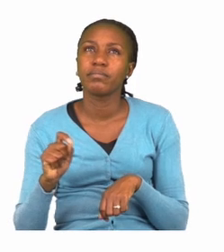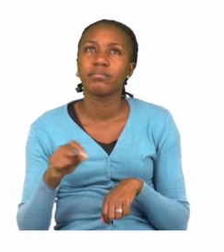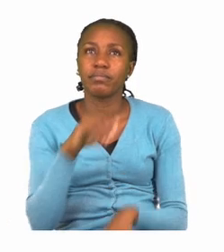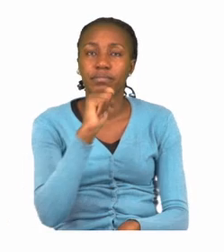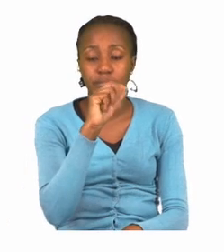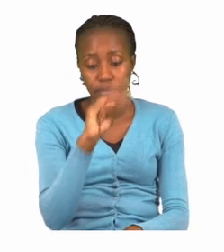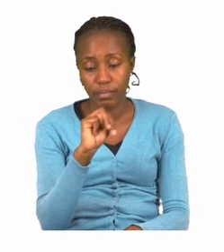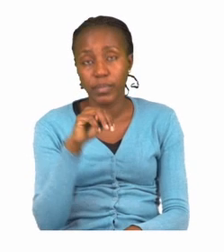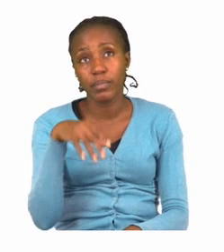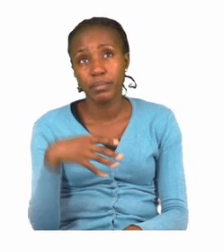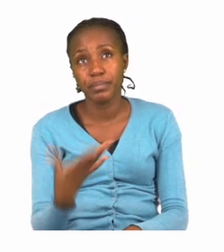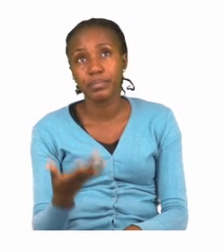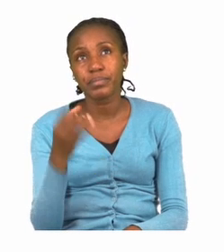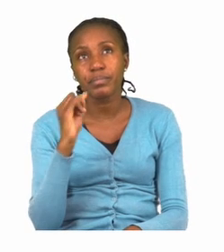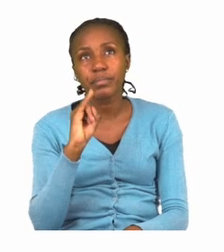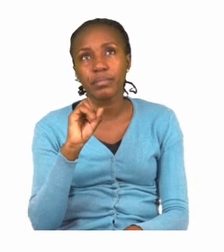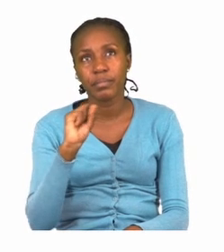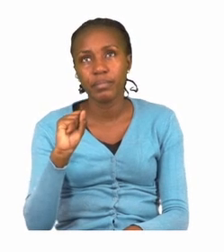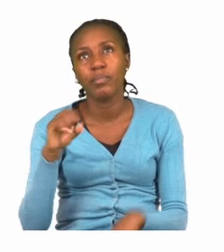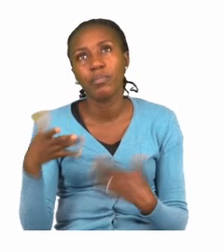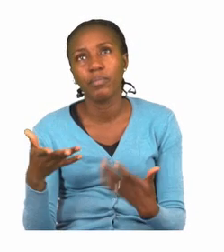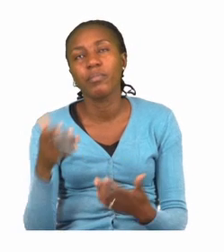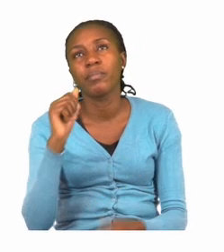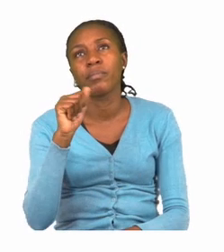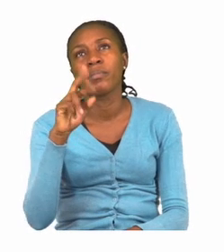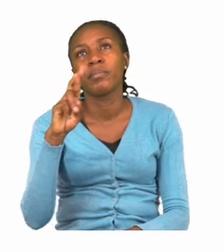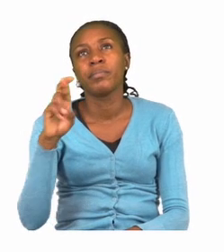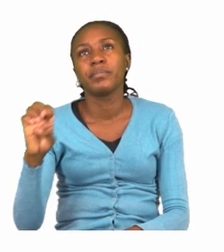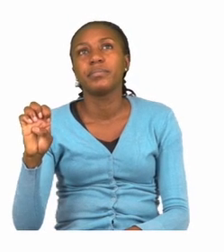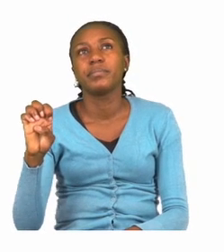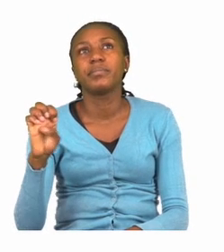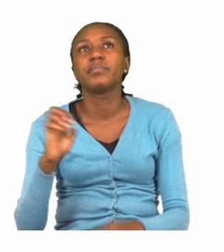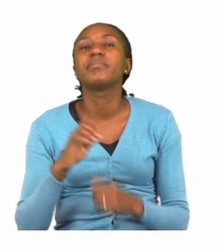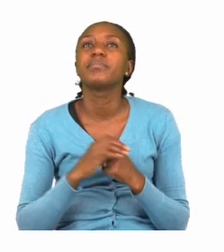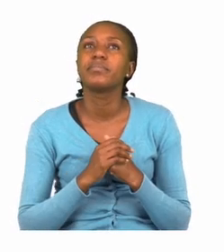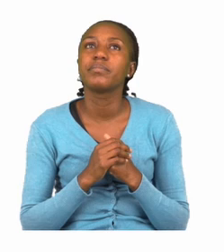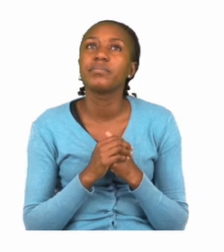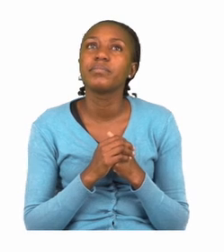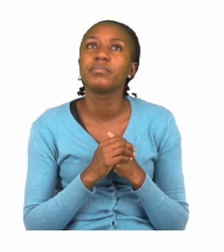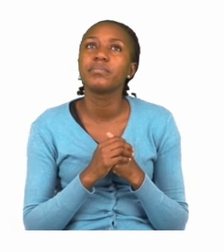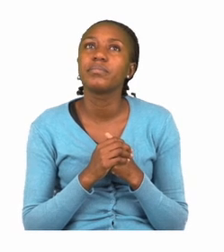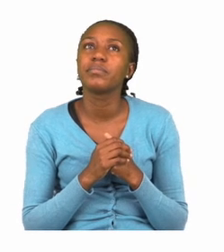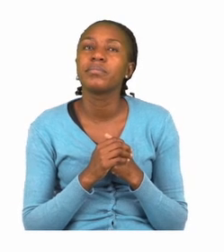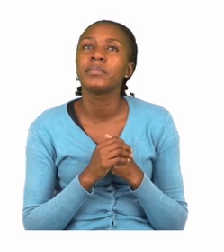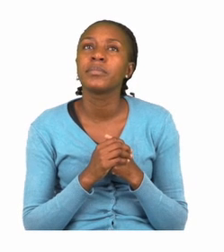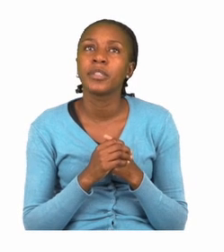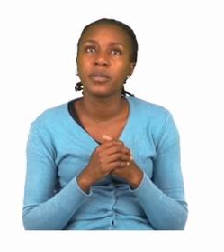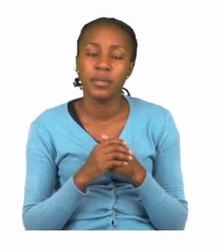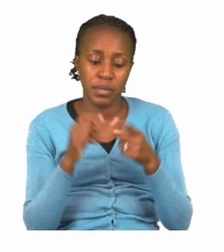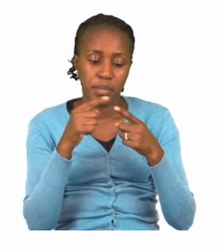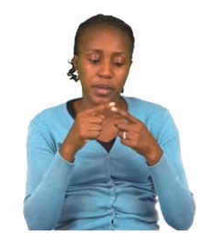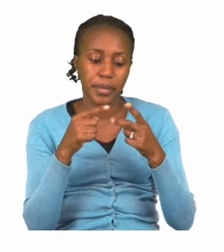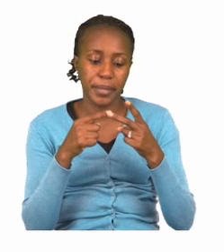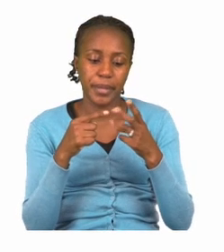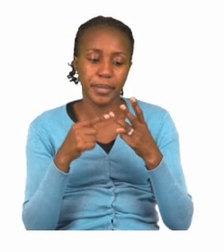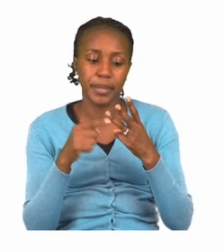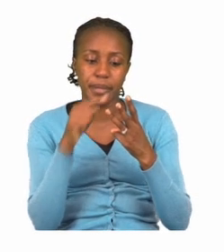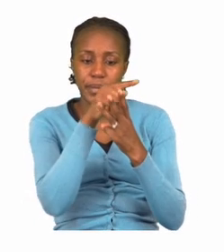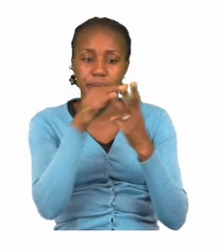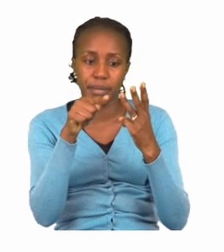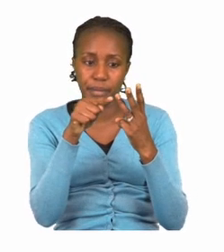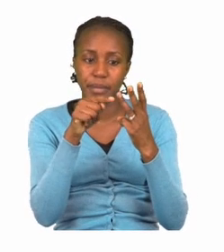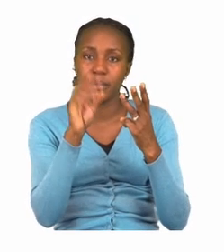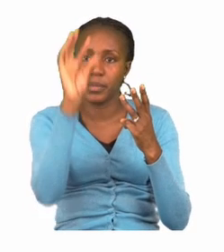am, is, or are. And these 3 words will then complete